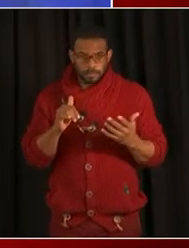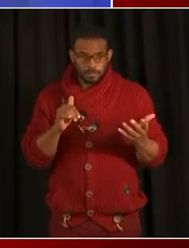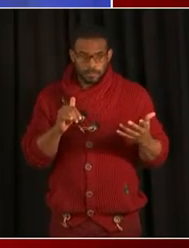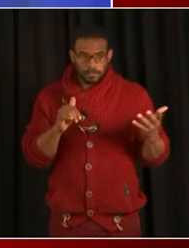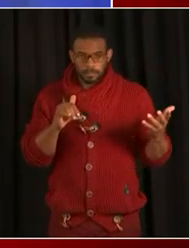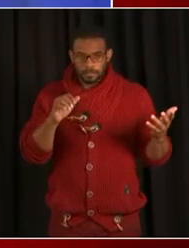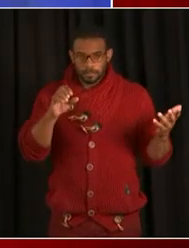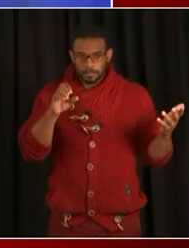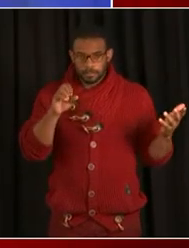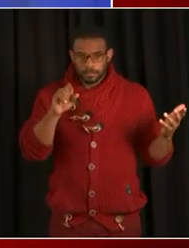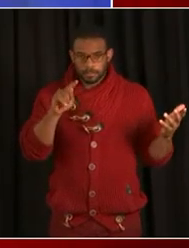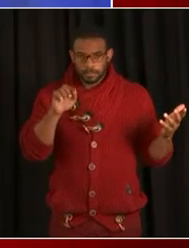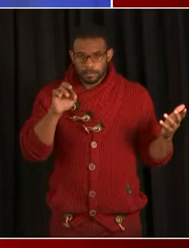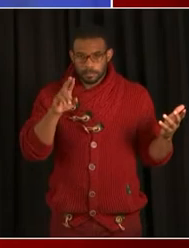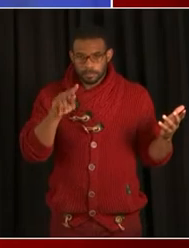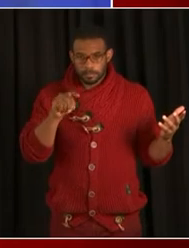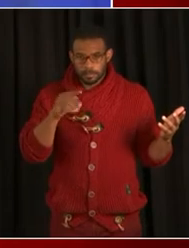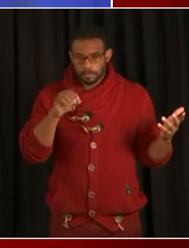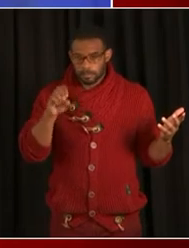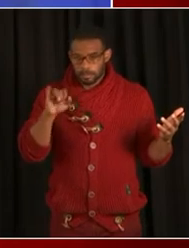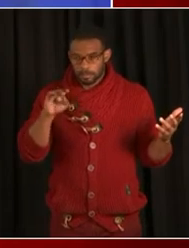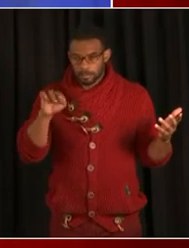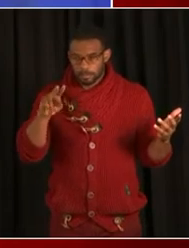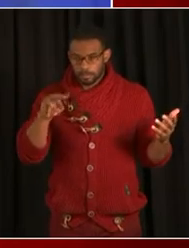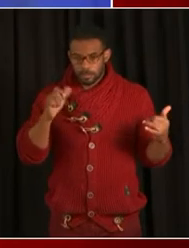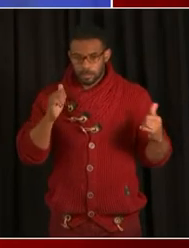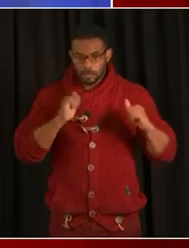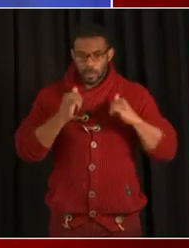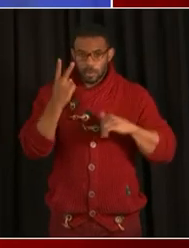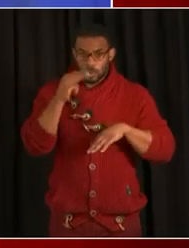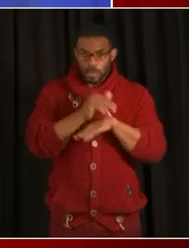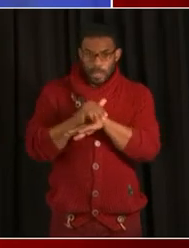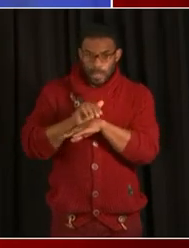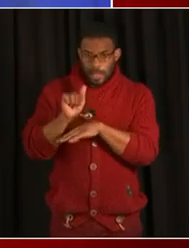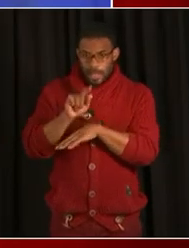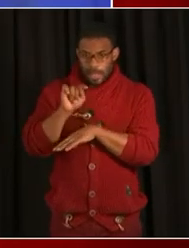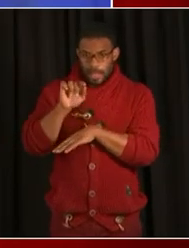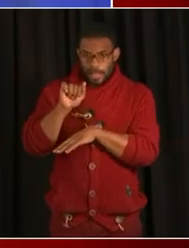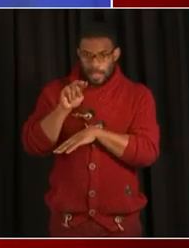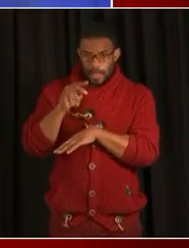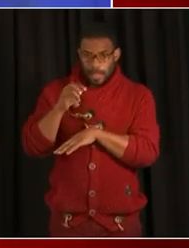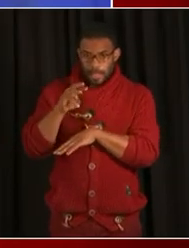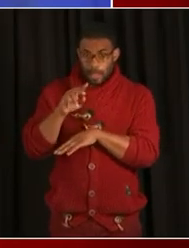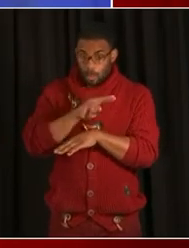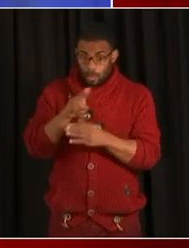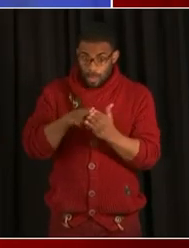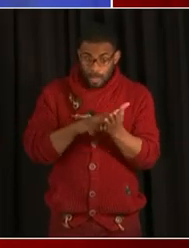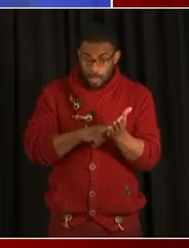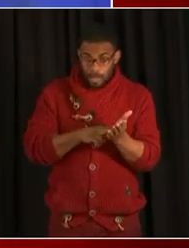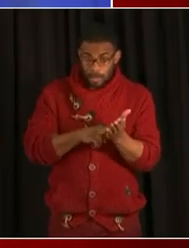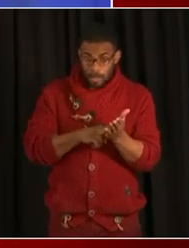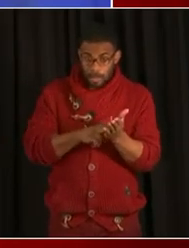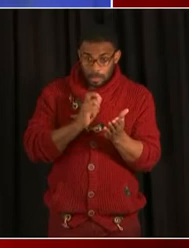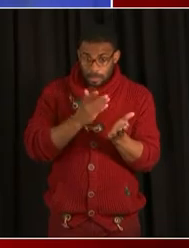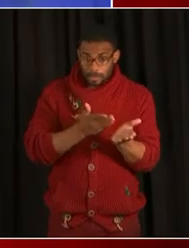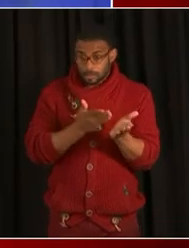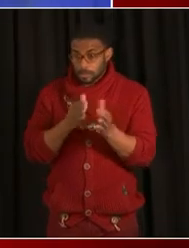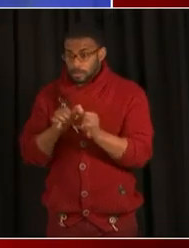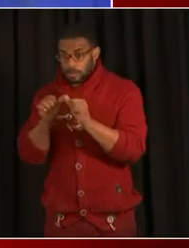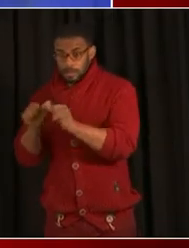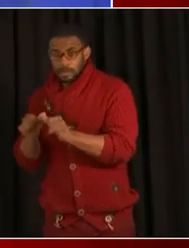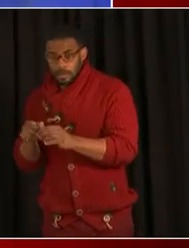Sturgill Simpson was supposed to play the weekend that we closed. He had 2 nights there at the Anthem. And those contracts are just being carried